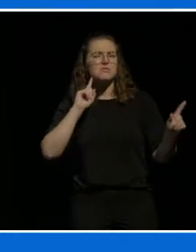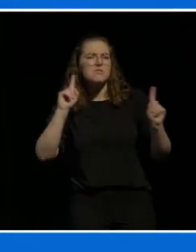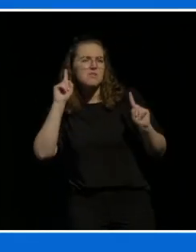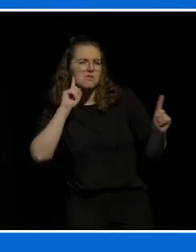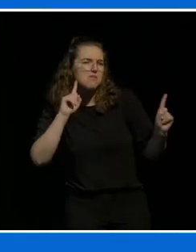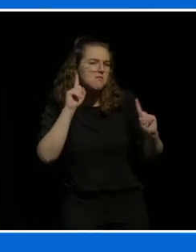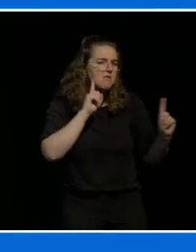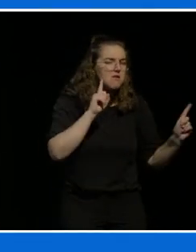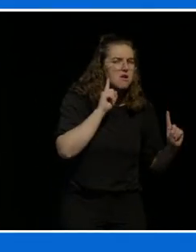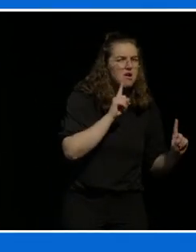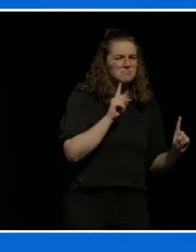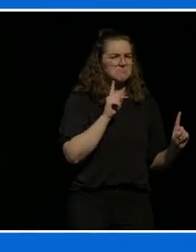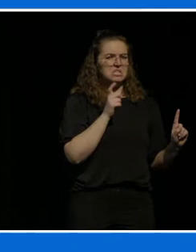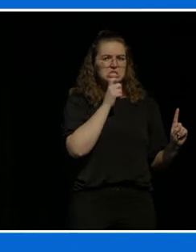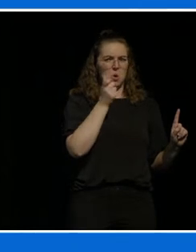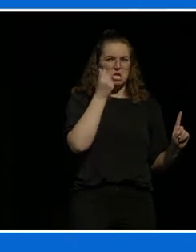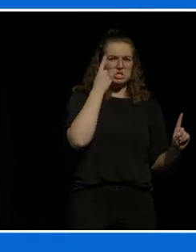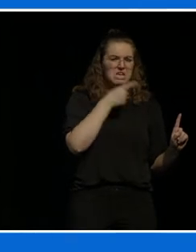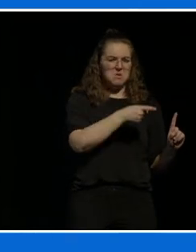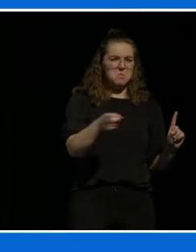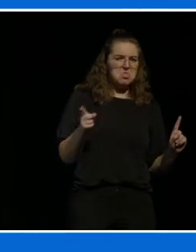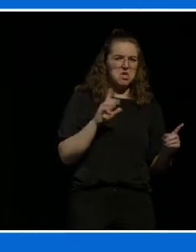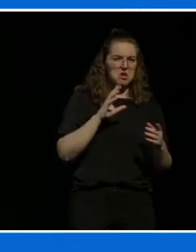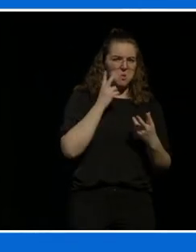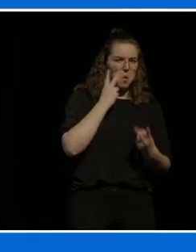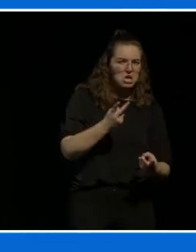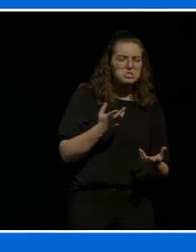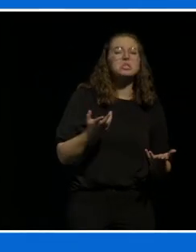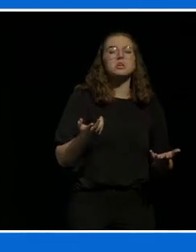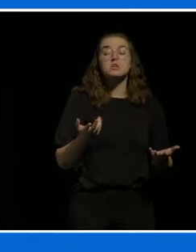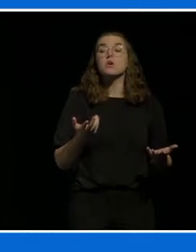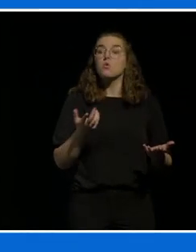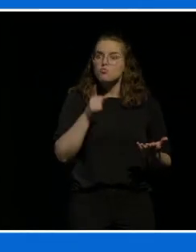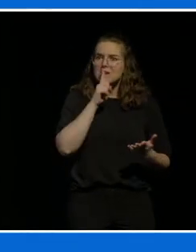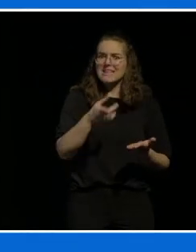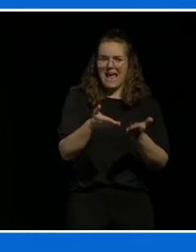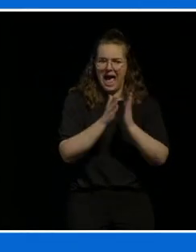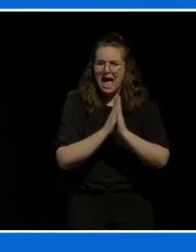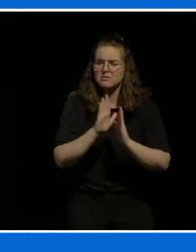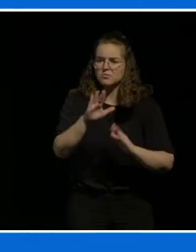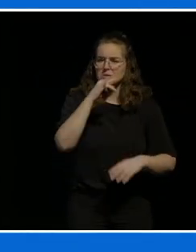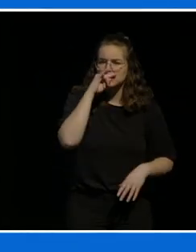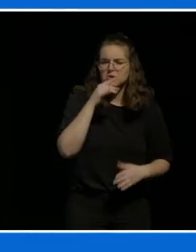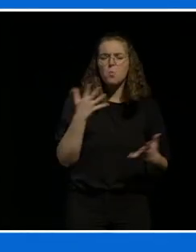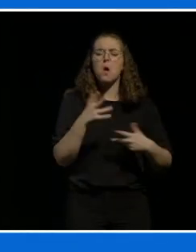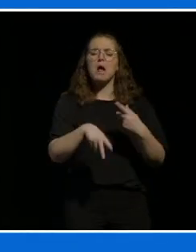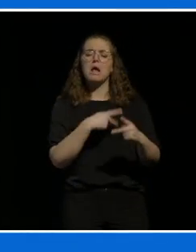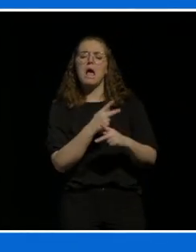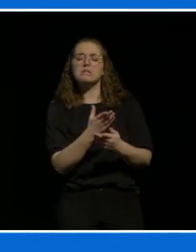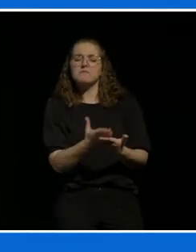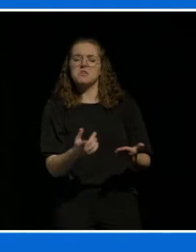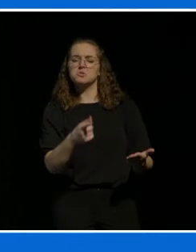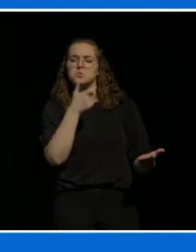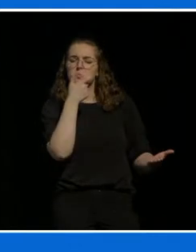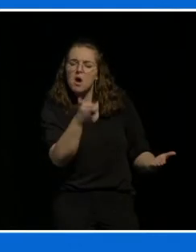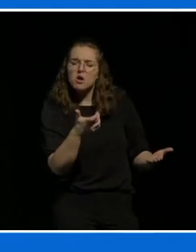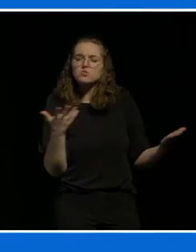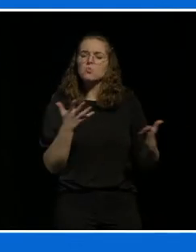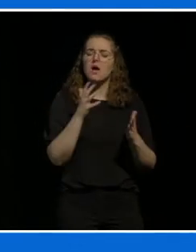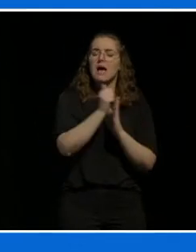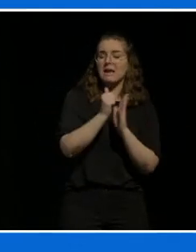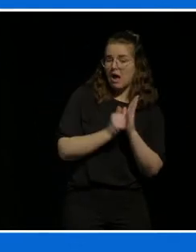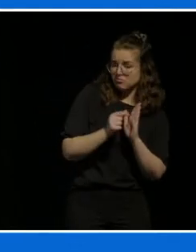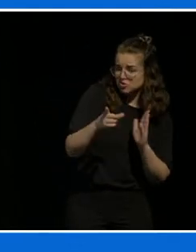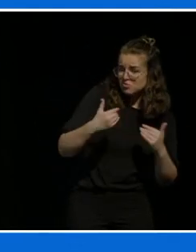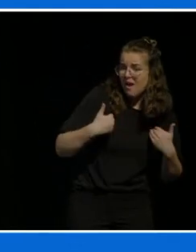totally understanding it. And so I think really asking your children, like, what kind of things are you watching right now? Or what accounts do you have? And